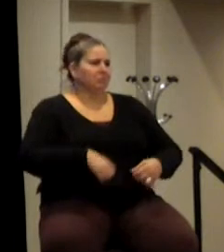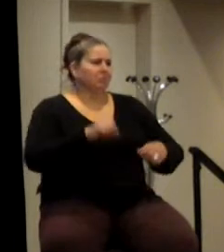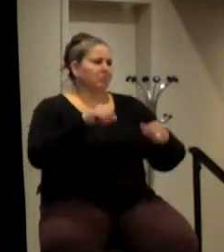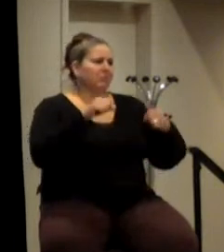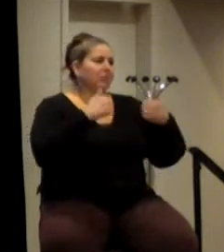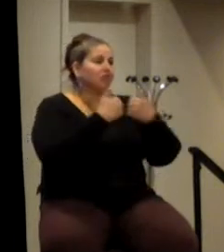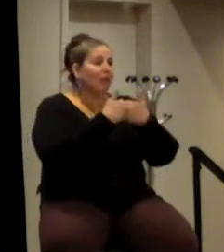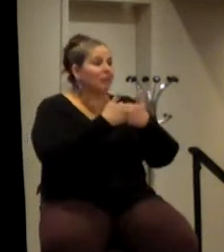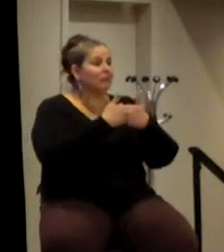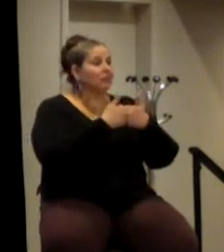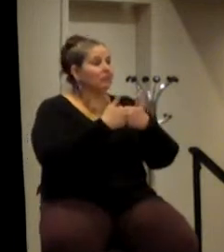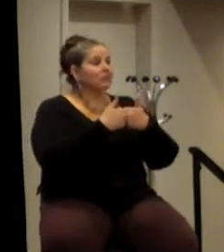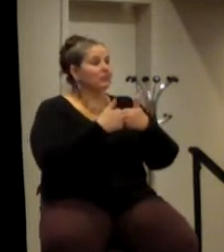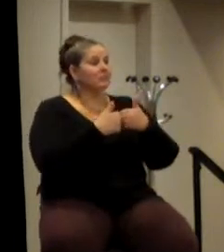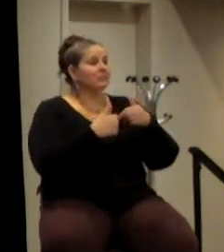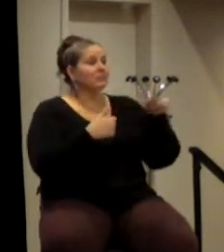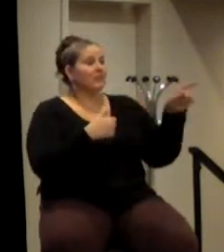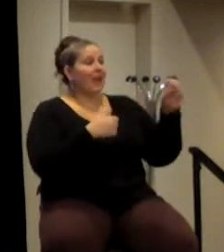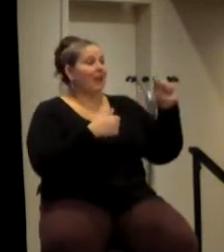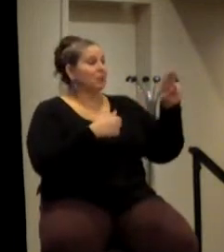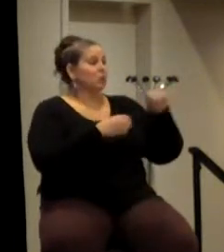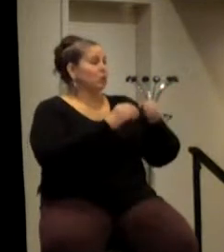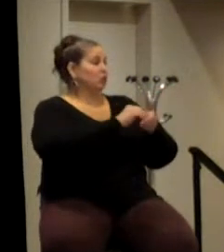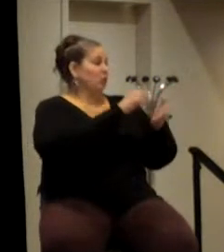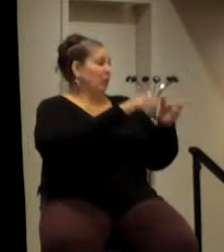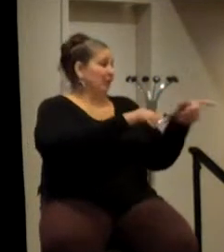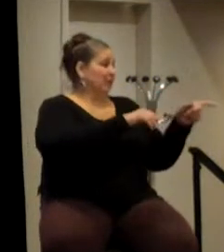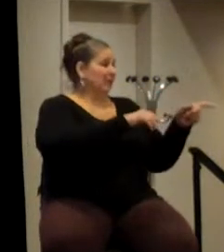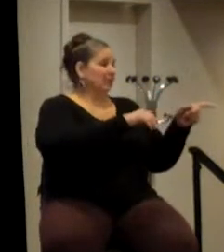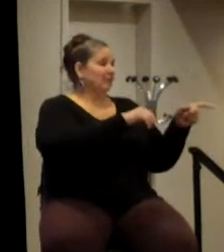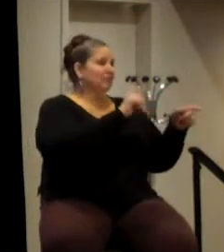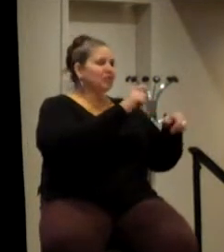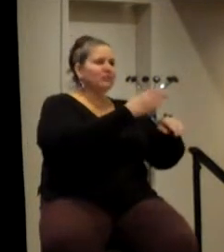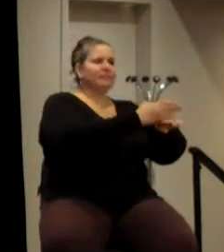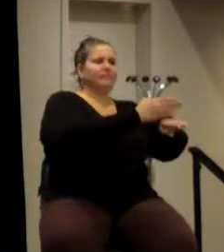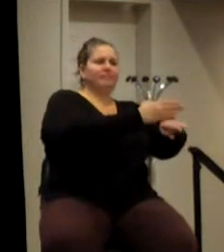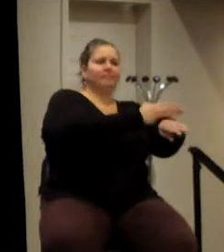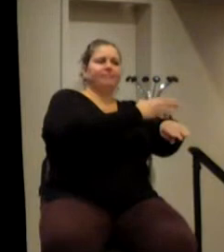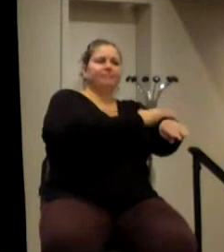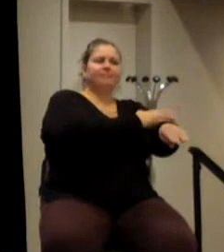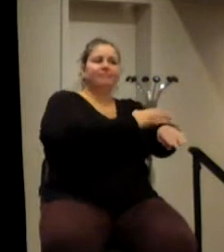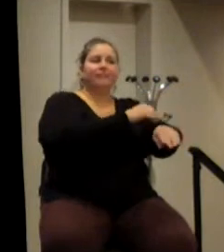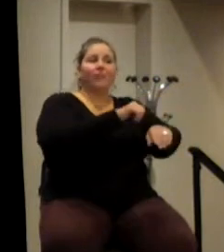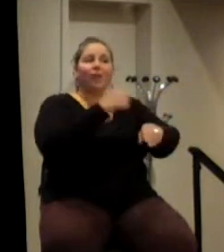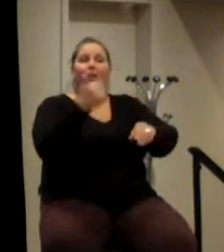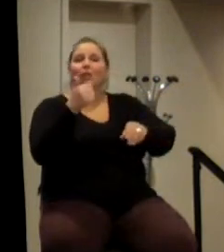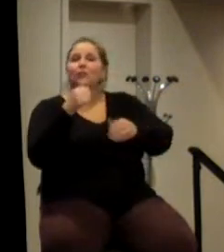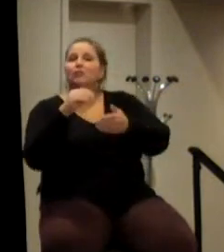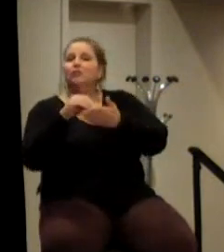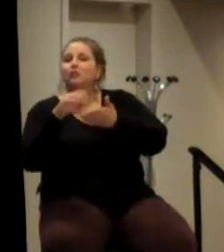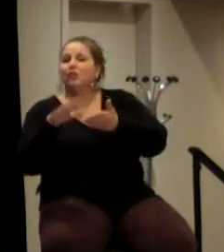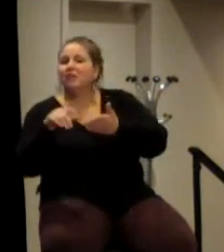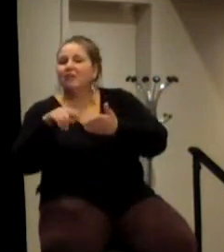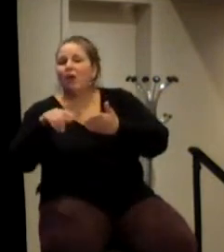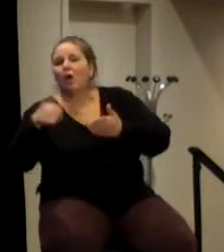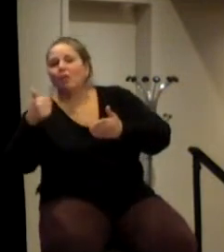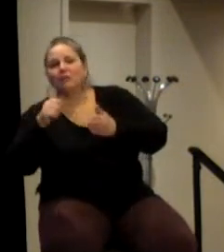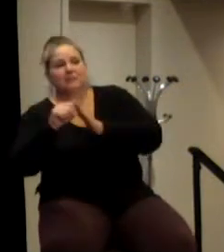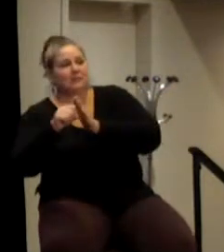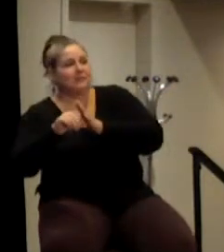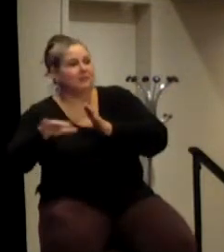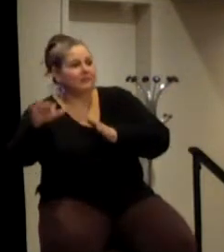than their peers across the state to keep in-person learning going. And so